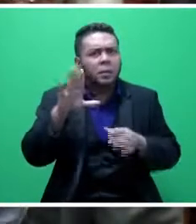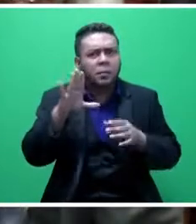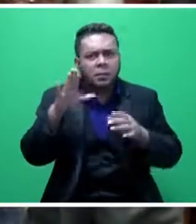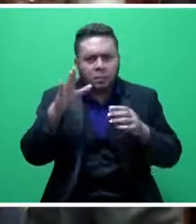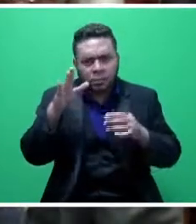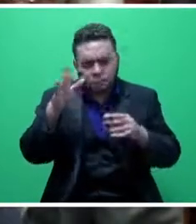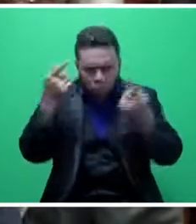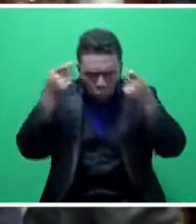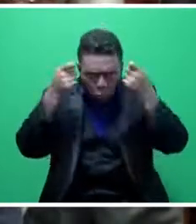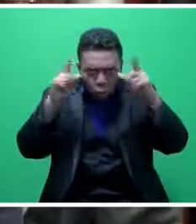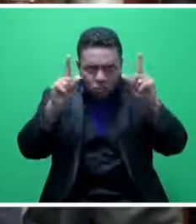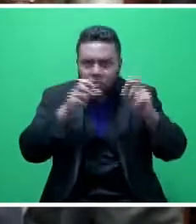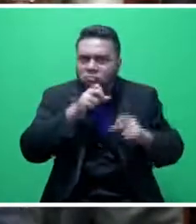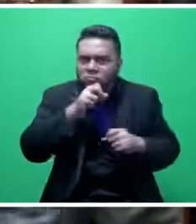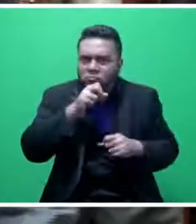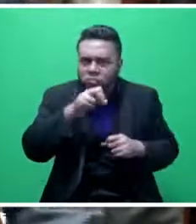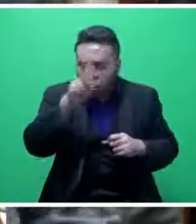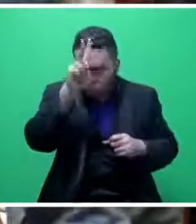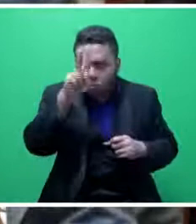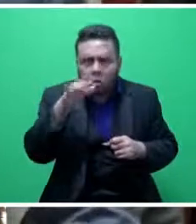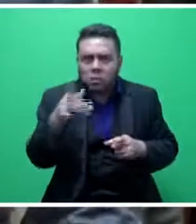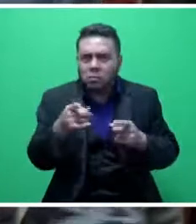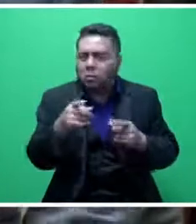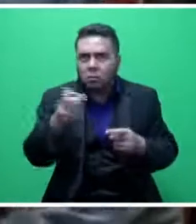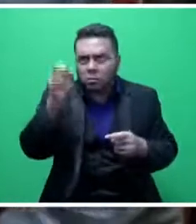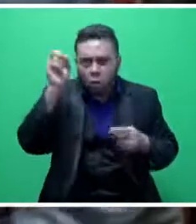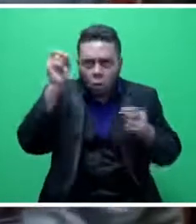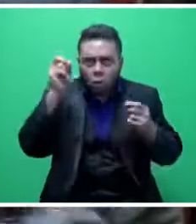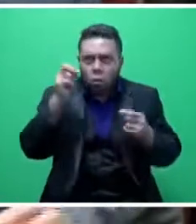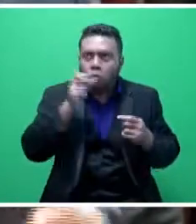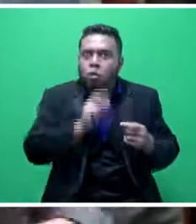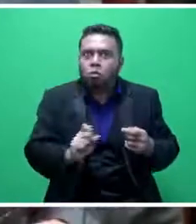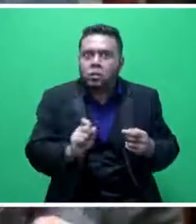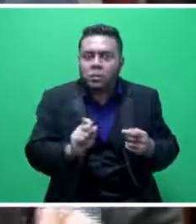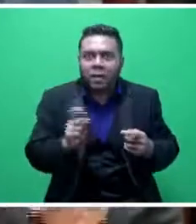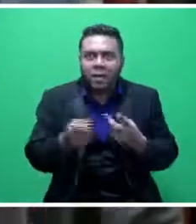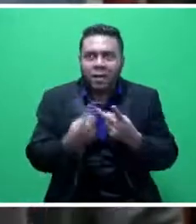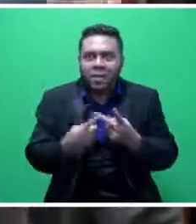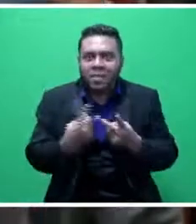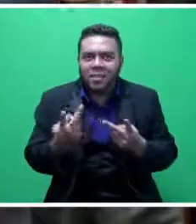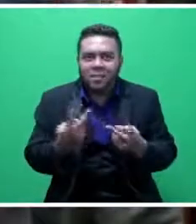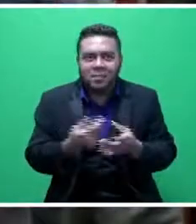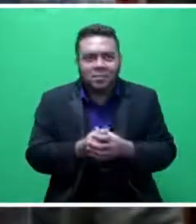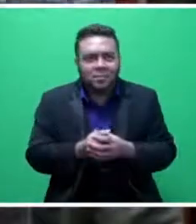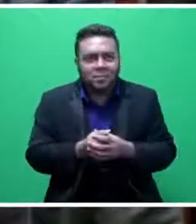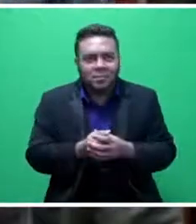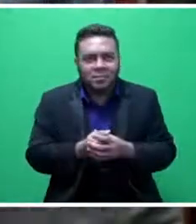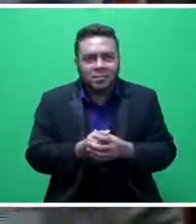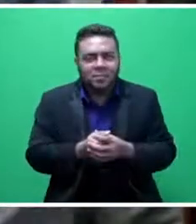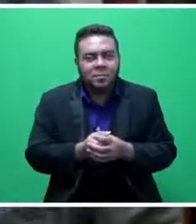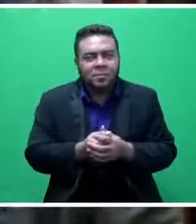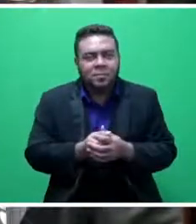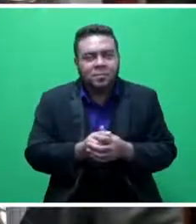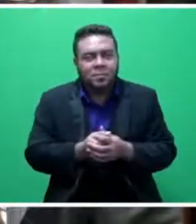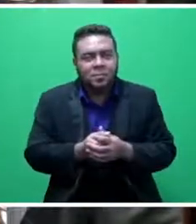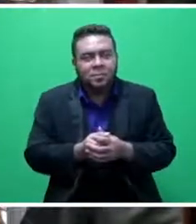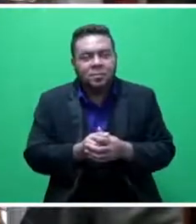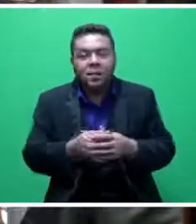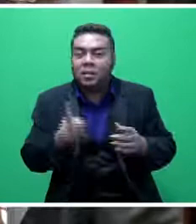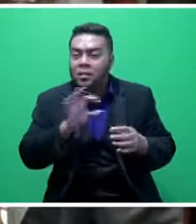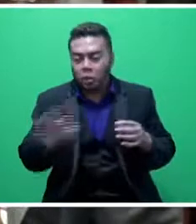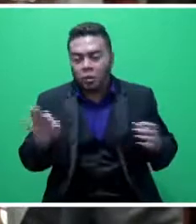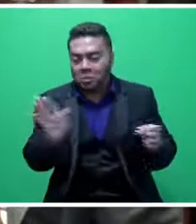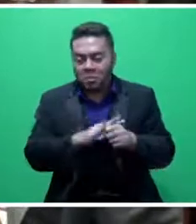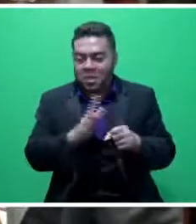But what we've done a fine-tuning of it, if you like. There are certain meat products that are actually not made